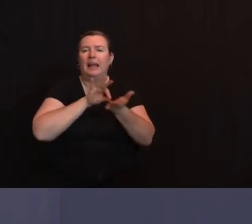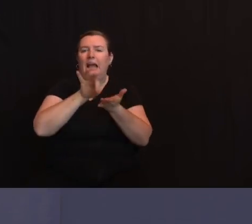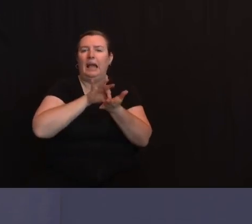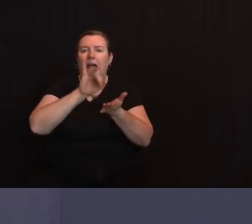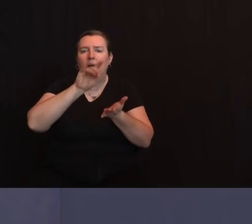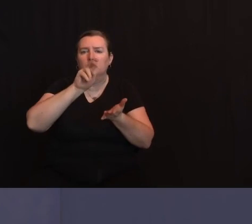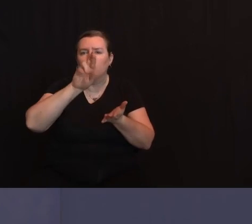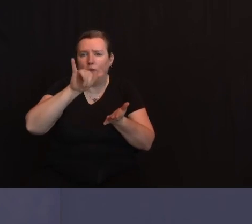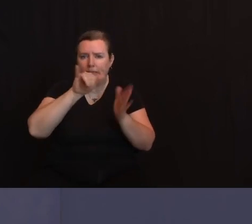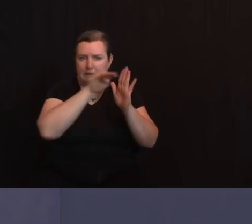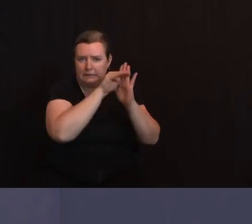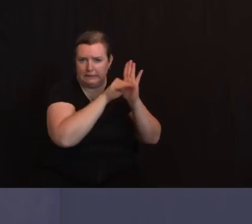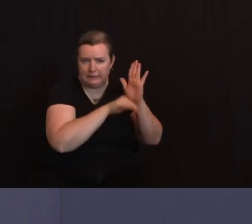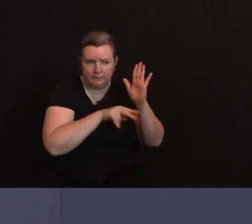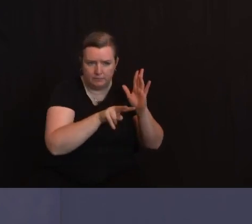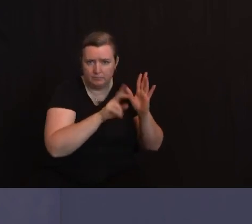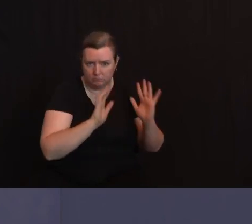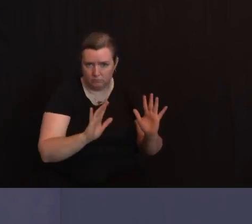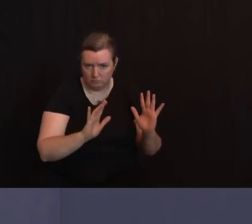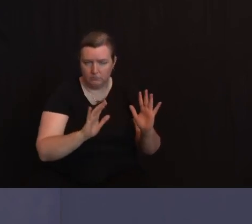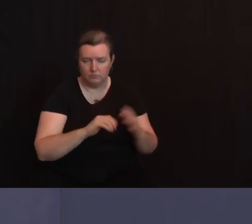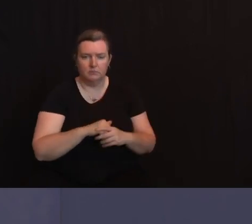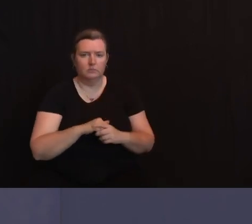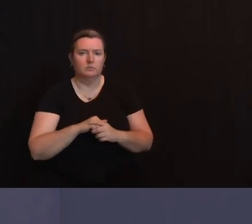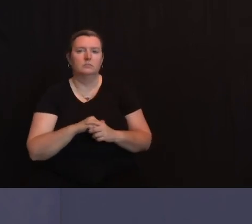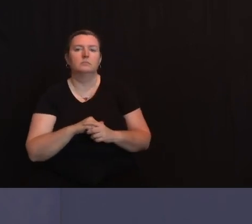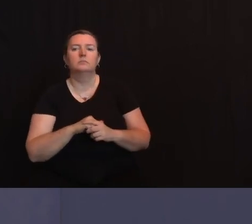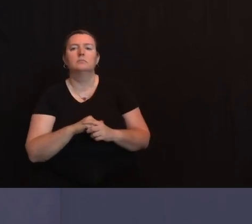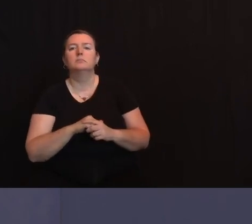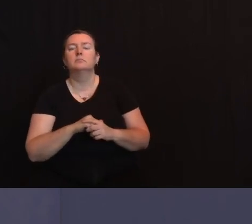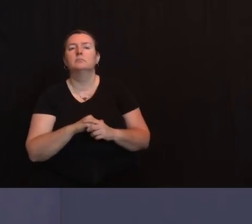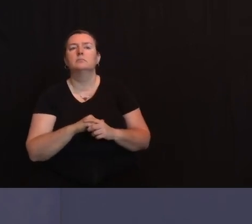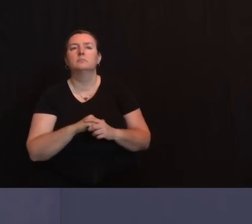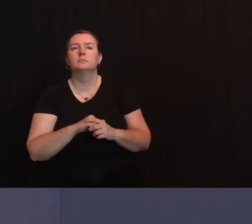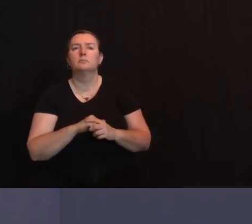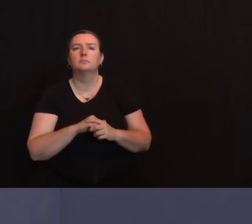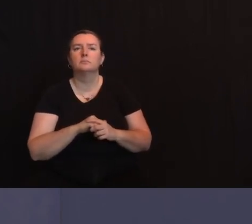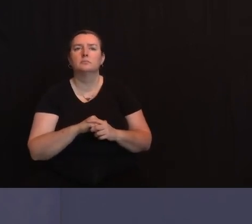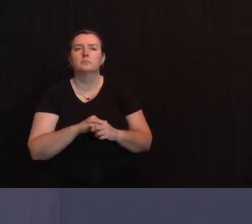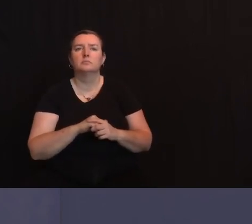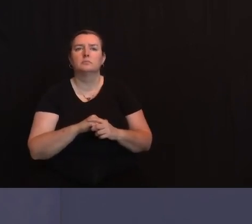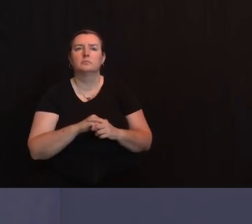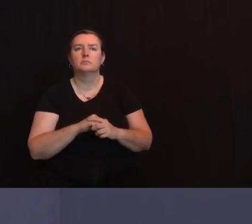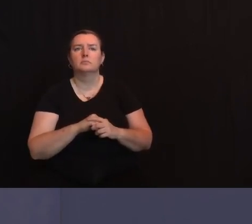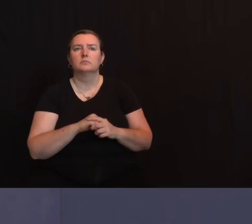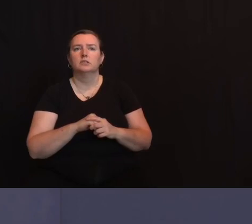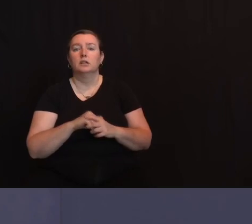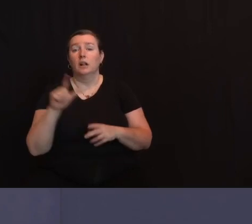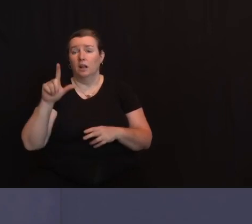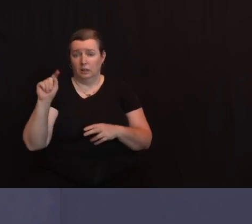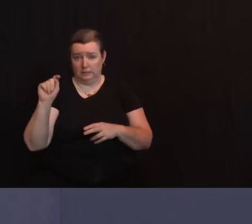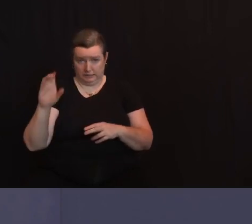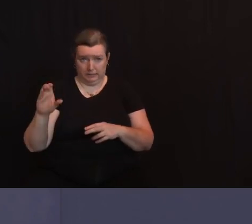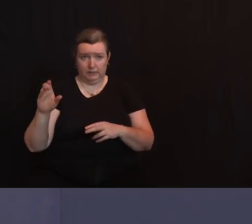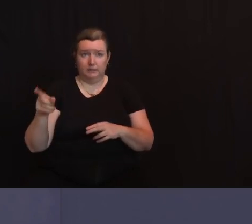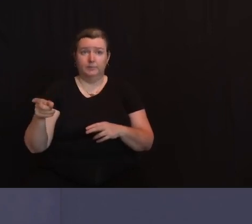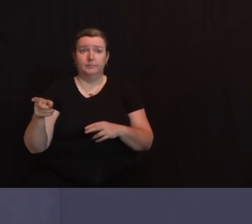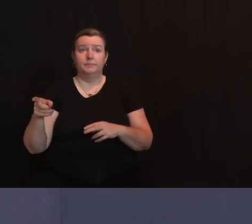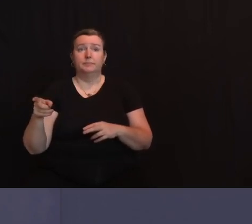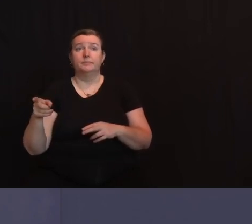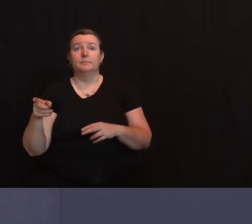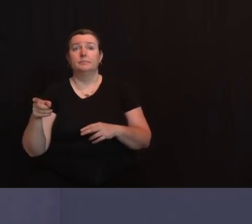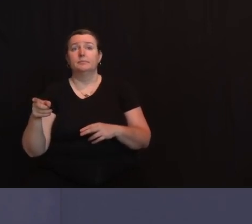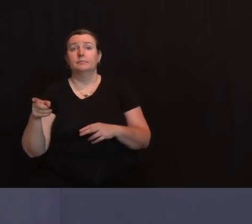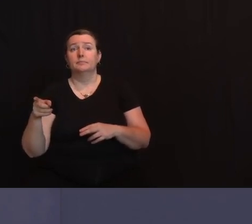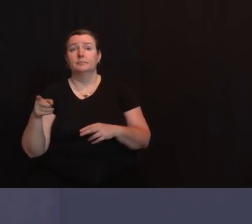low stockpile levels. The first planning meeting of the long-term care EOC met for the